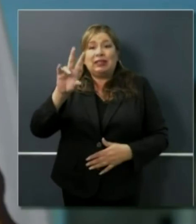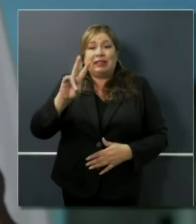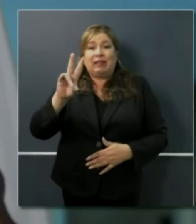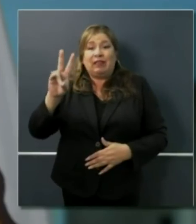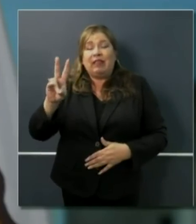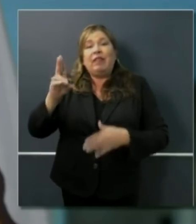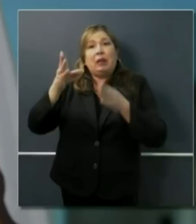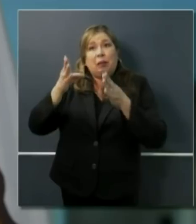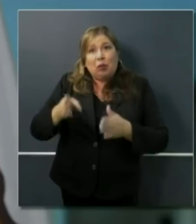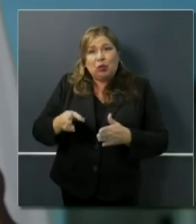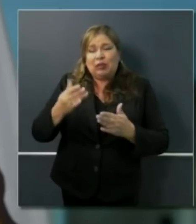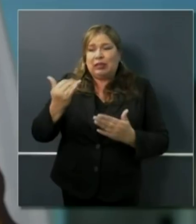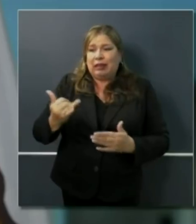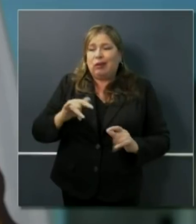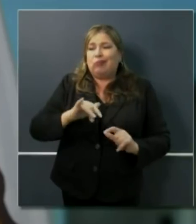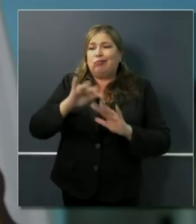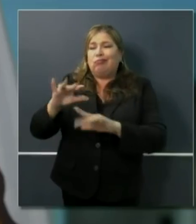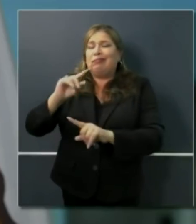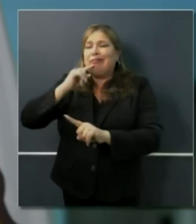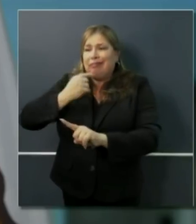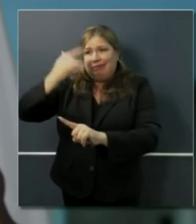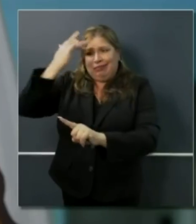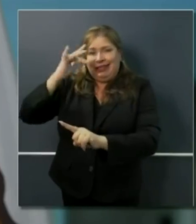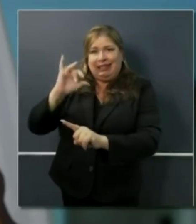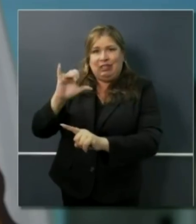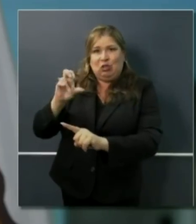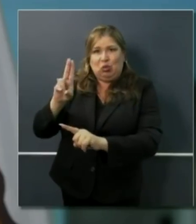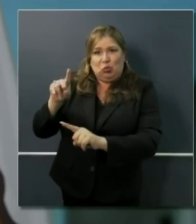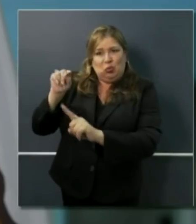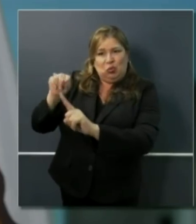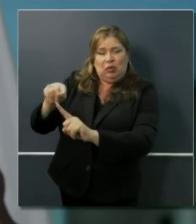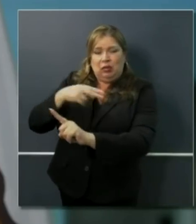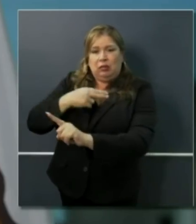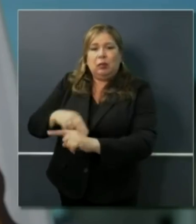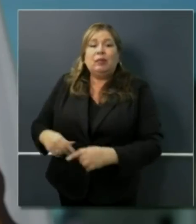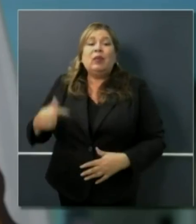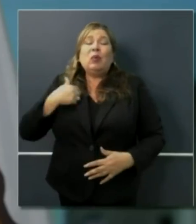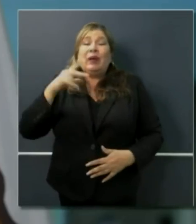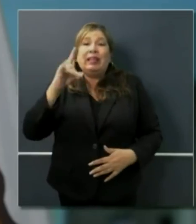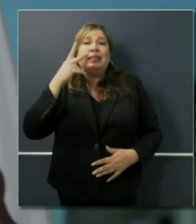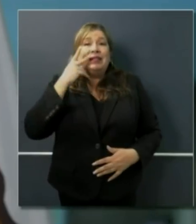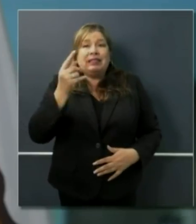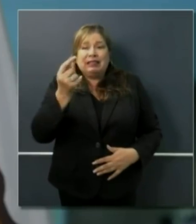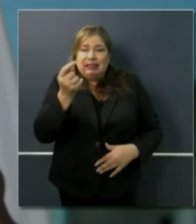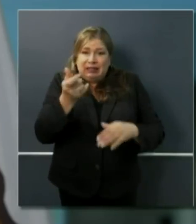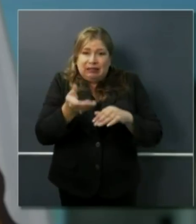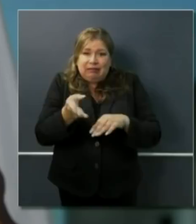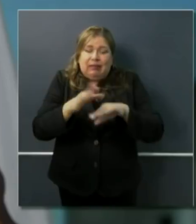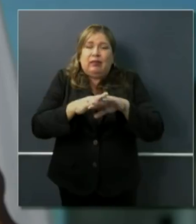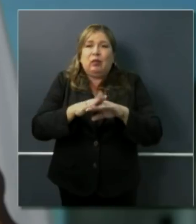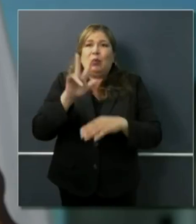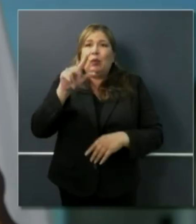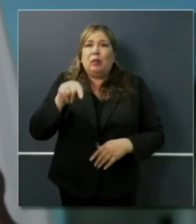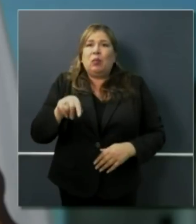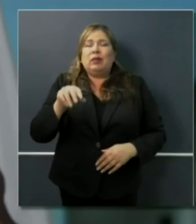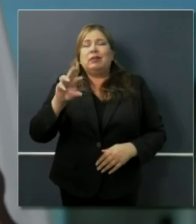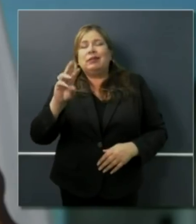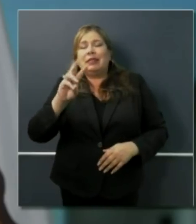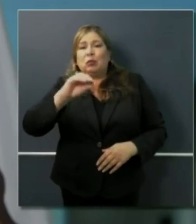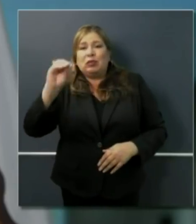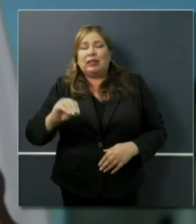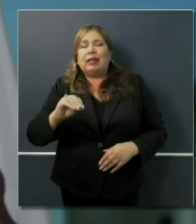1,177 individuals in our ICU. We saw a modest increase of 3.6% in our